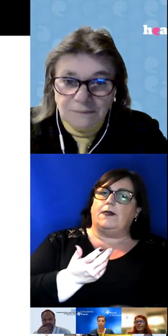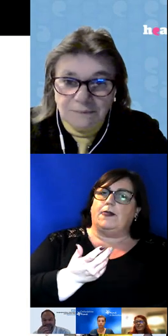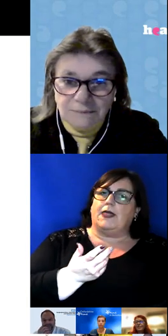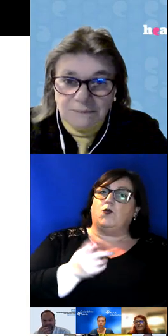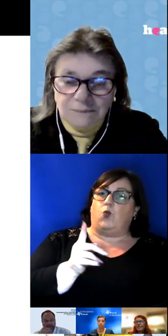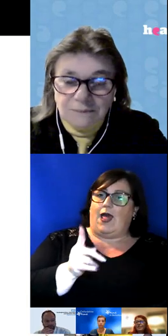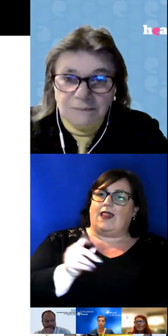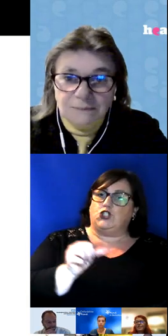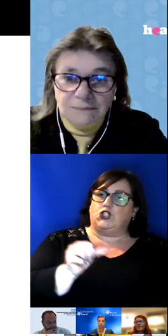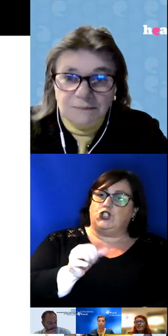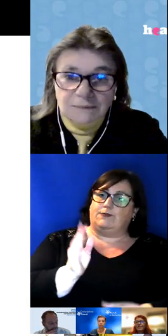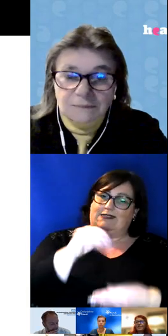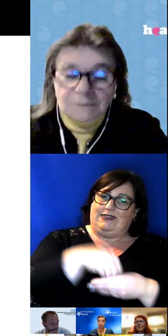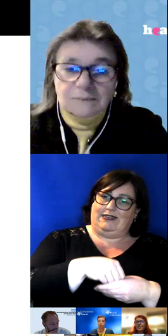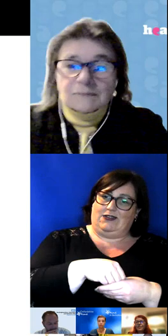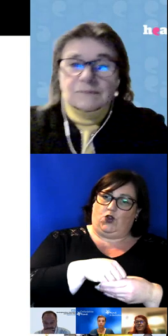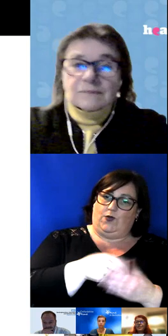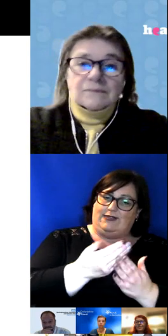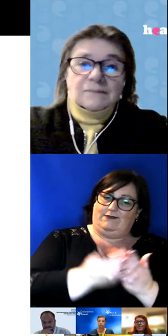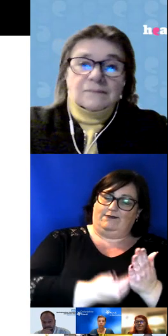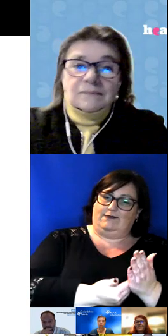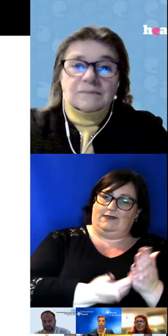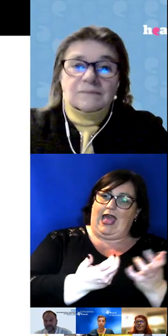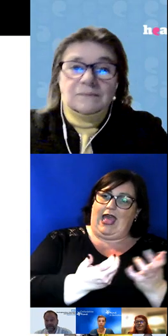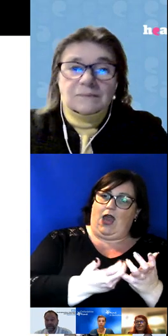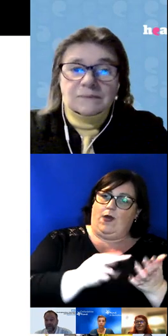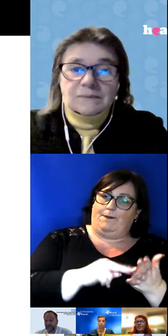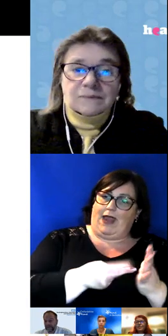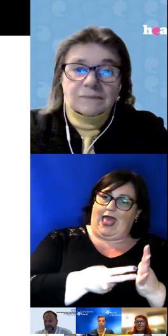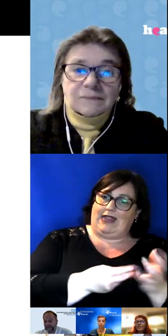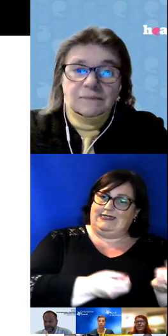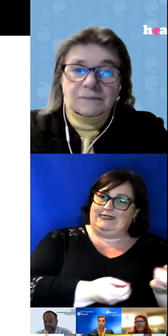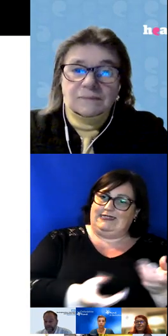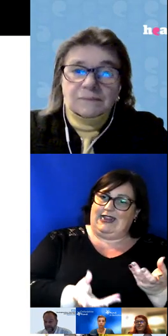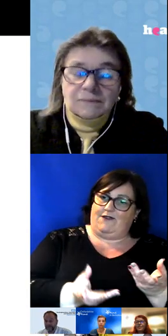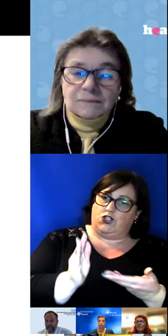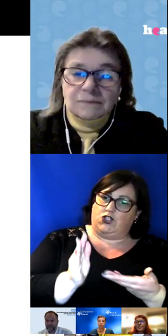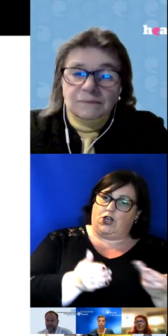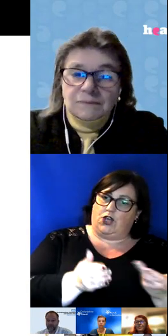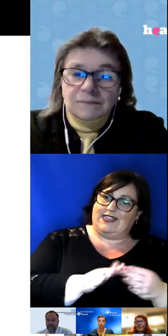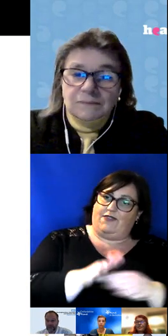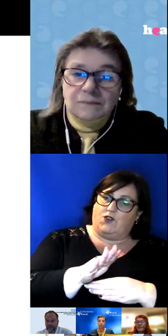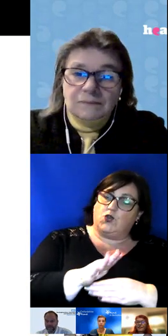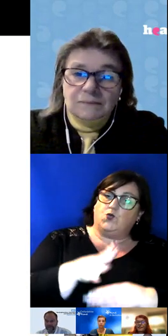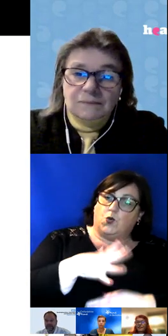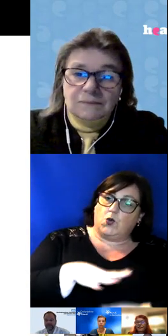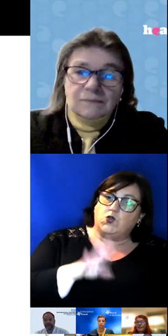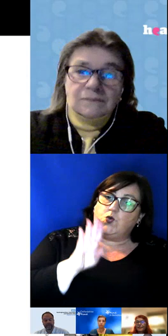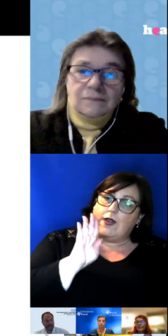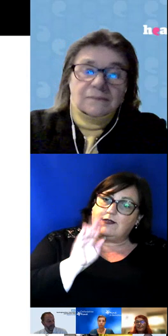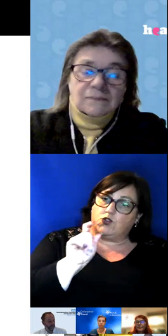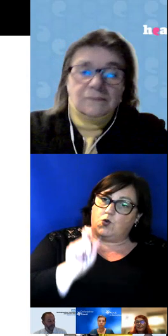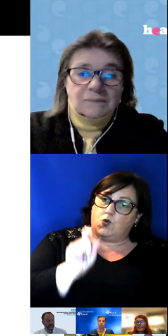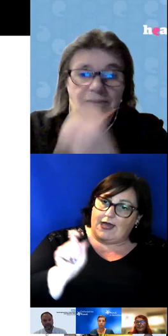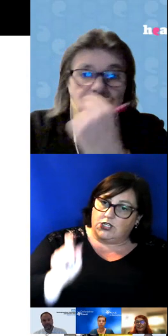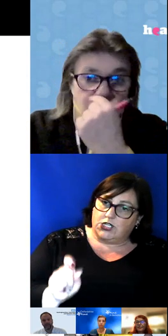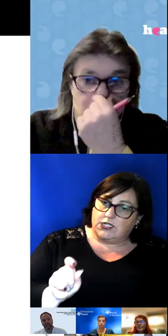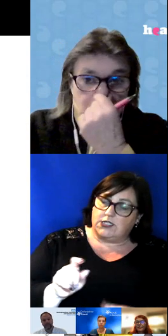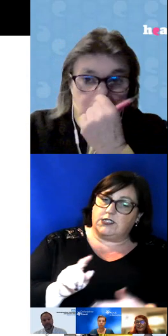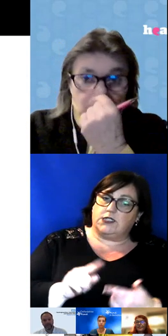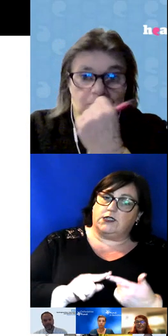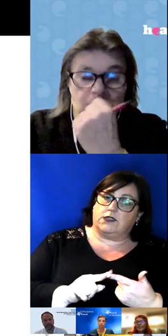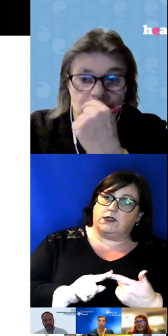how we plan and deliver services in the future is about listening to patients, people and communities as